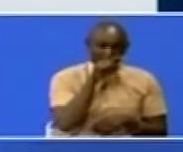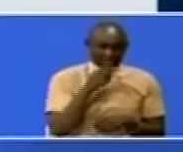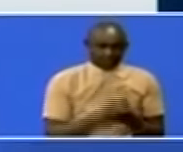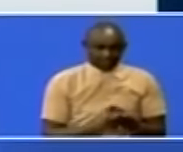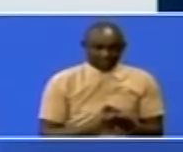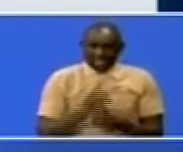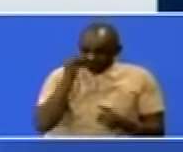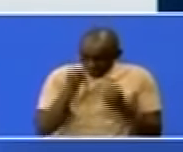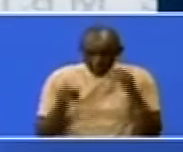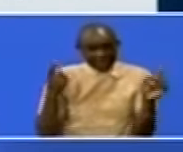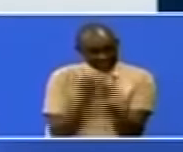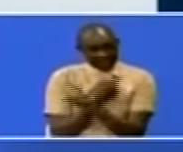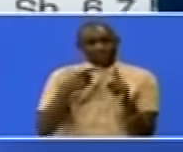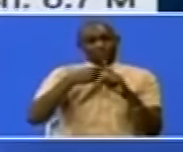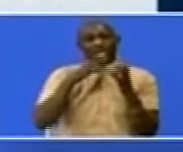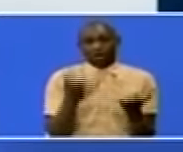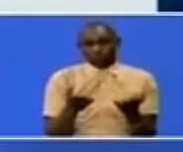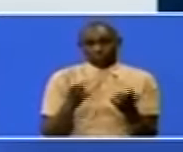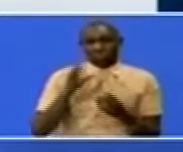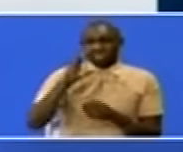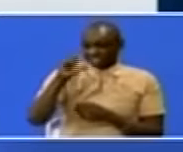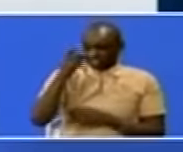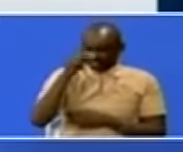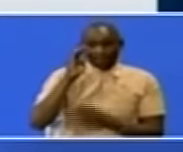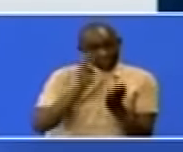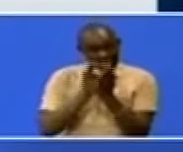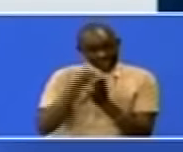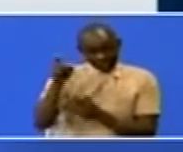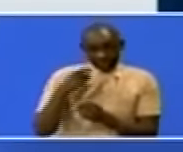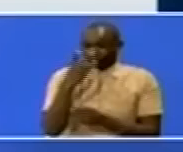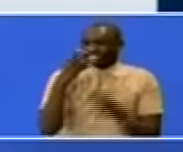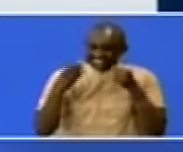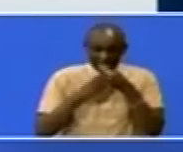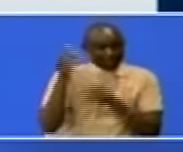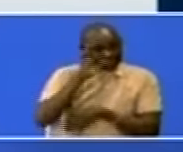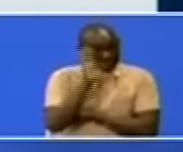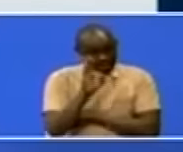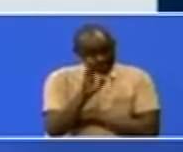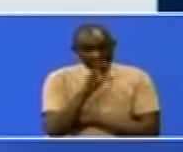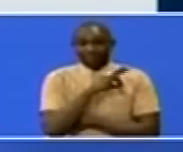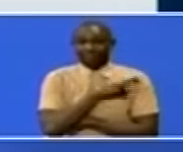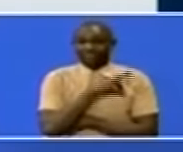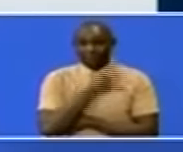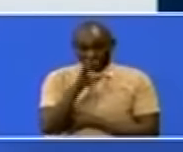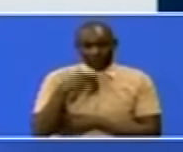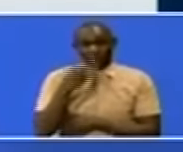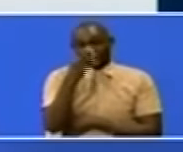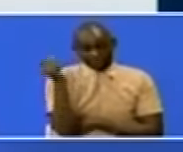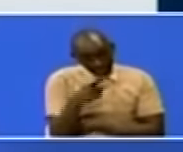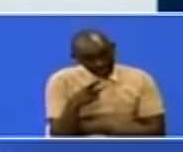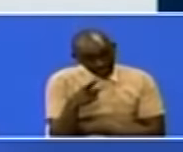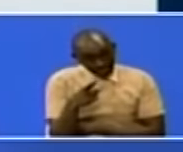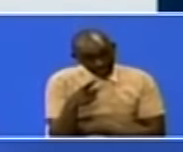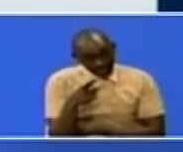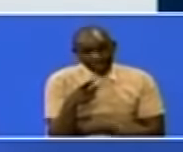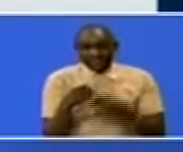finally, on a rather positive note, Chase Bank announced a 29% increase in its net profit for quarterly finance results as